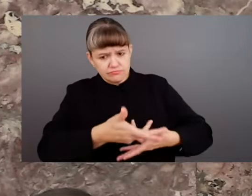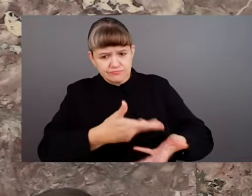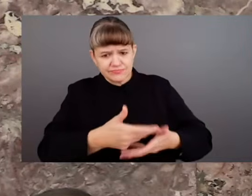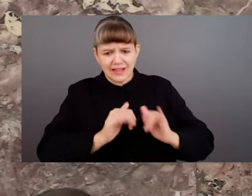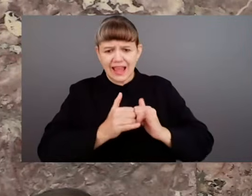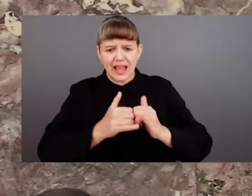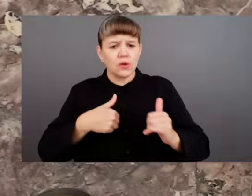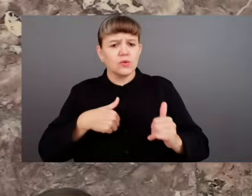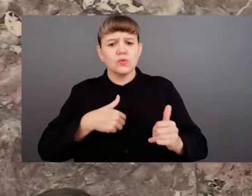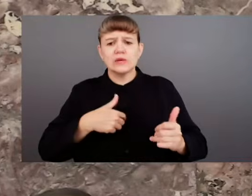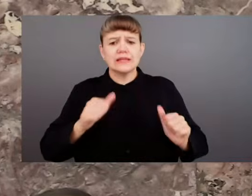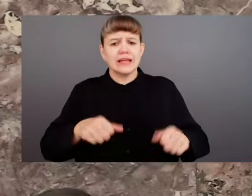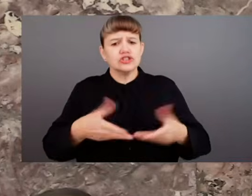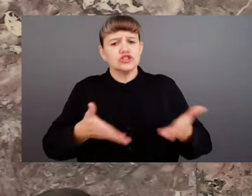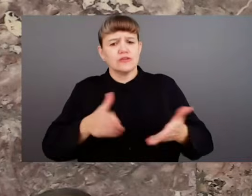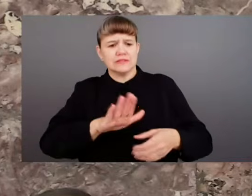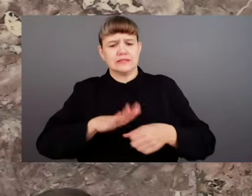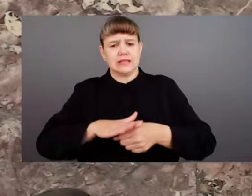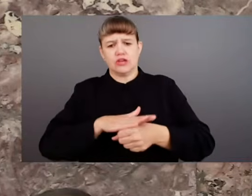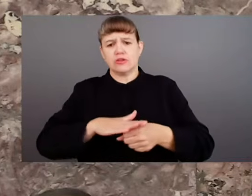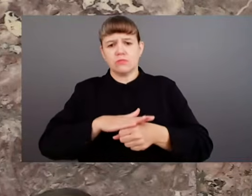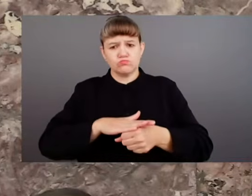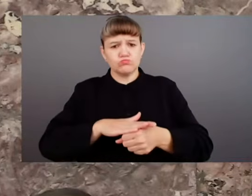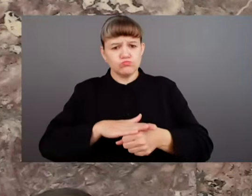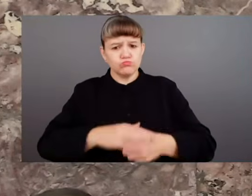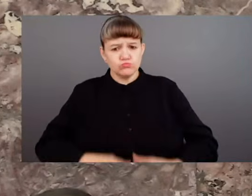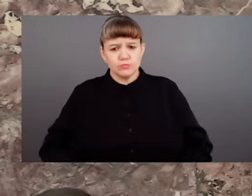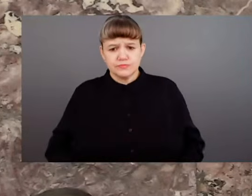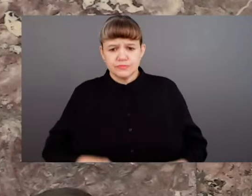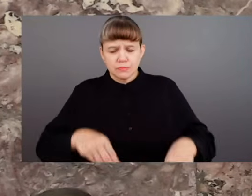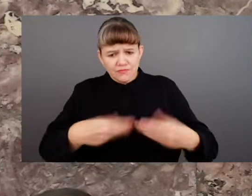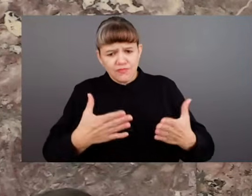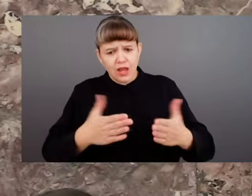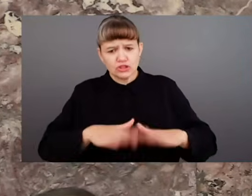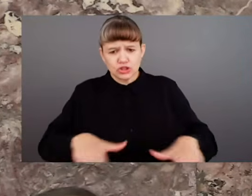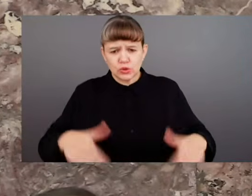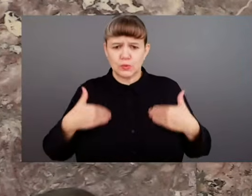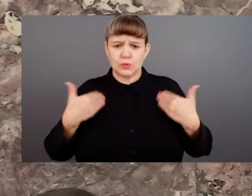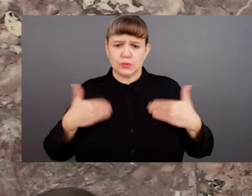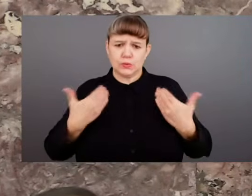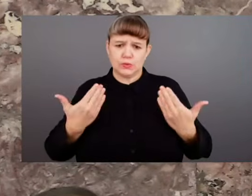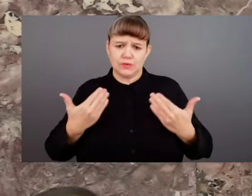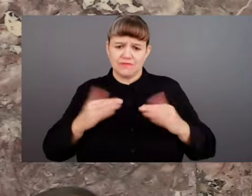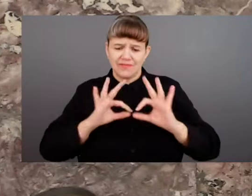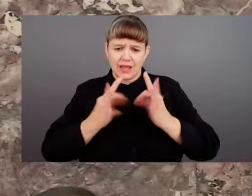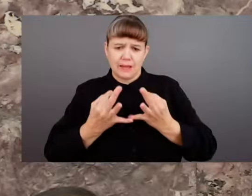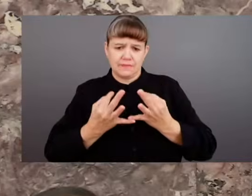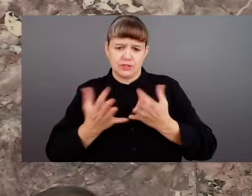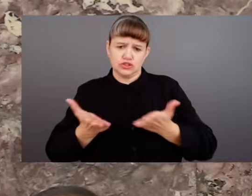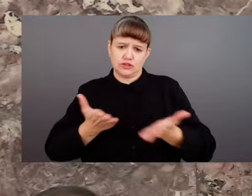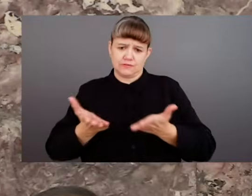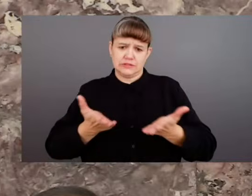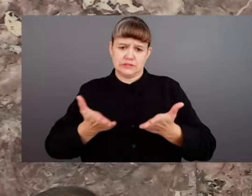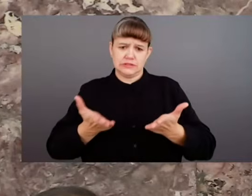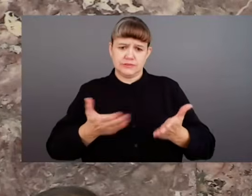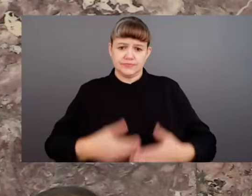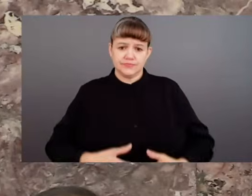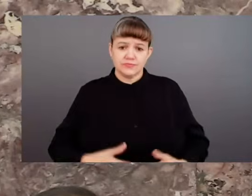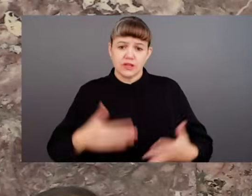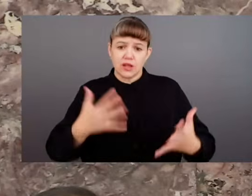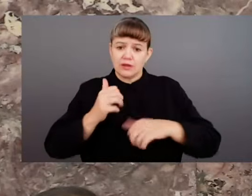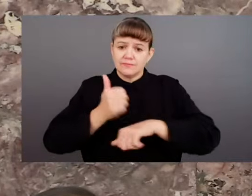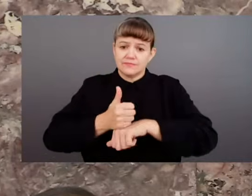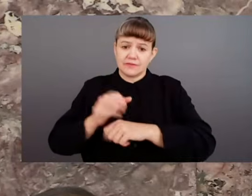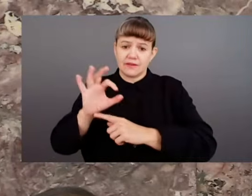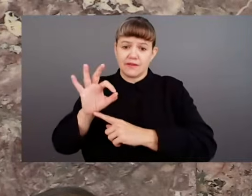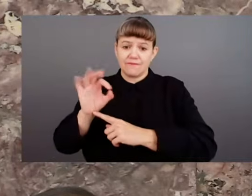and their families through the establishment of Foundry Centres, integrated child and youth teams throughout this province, ensuring that kids and their families